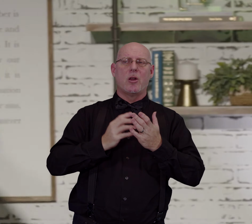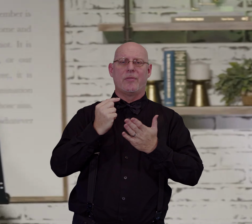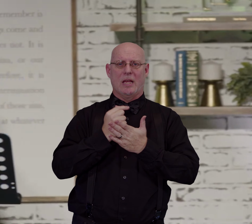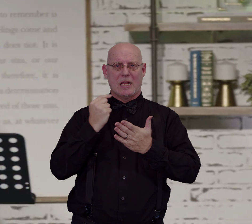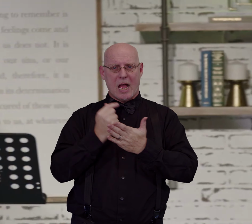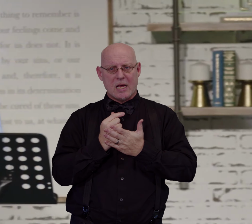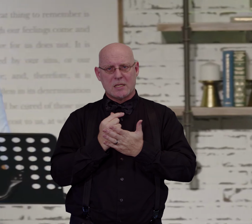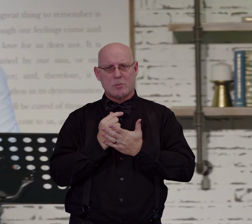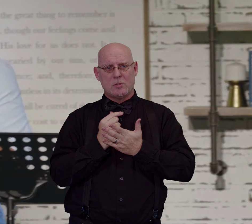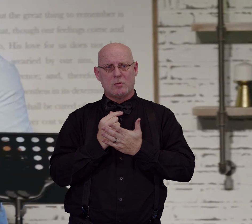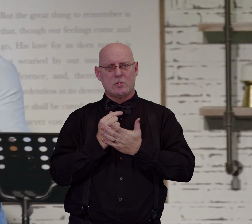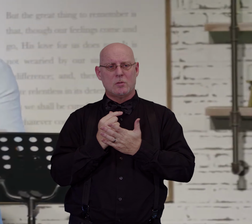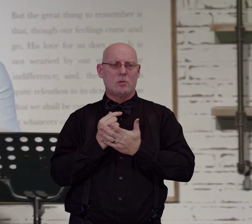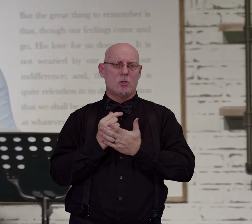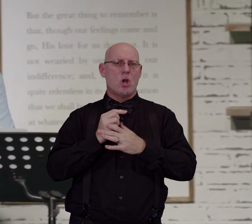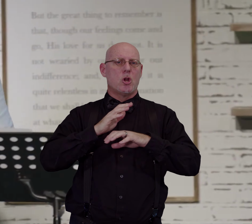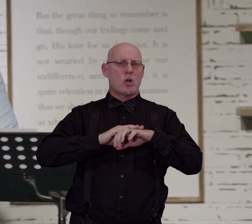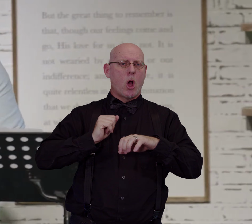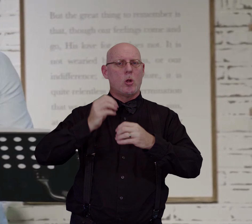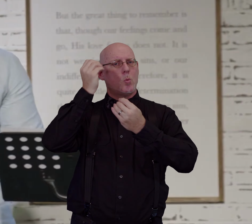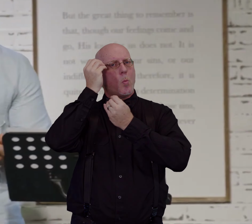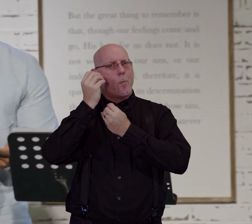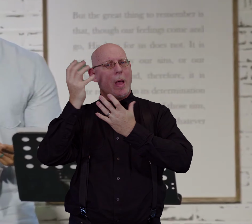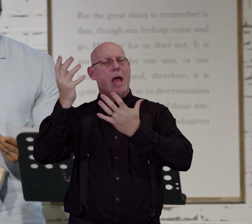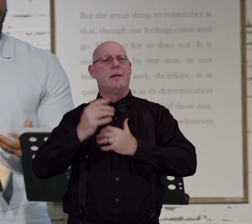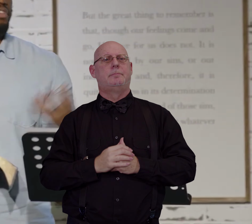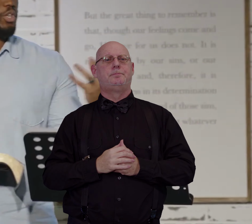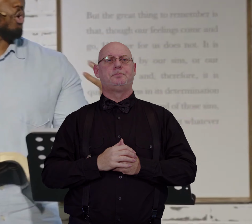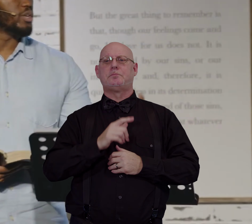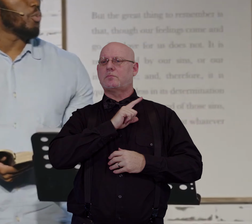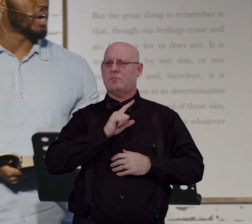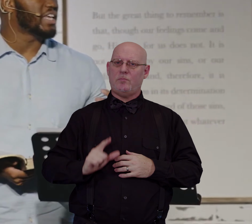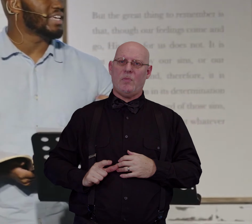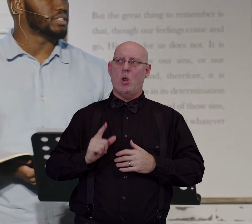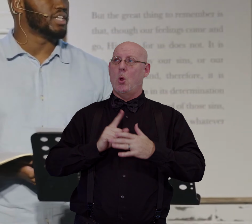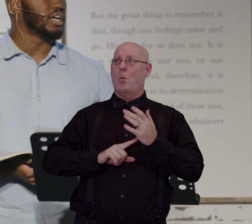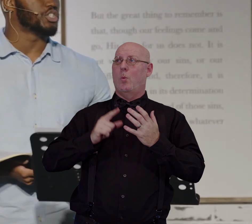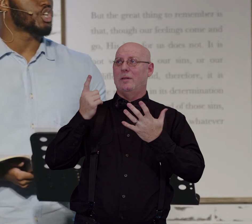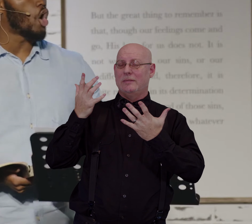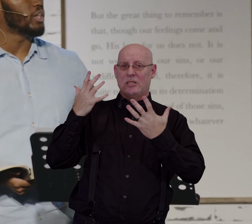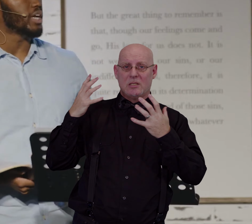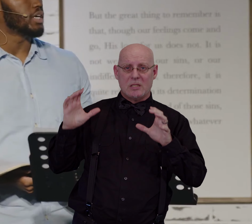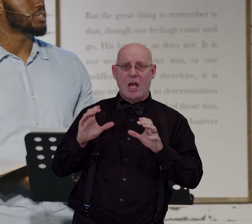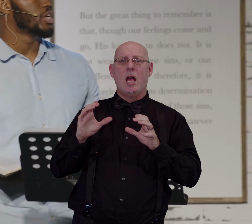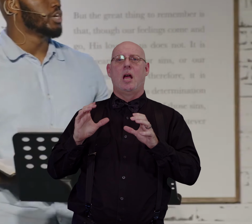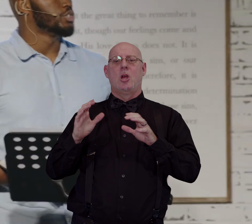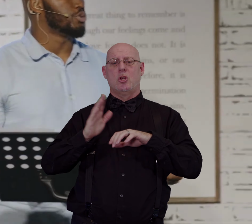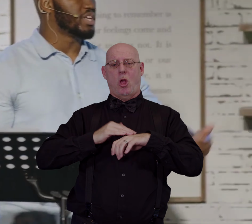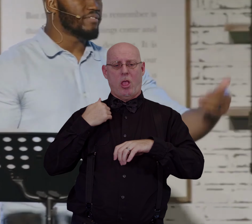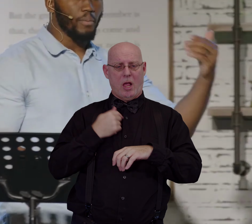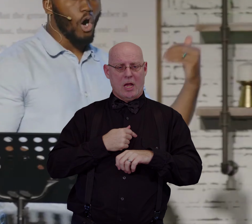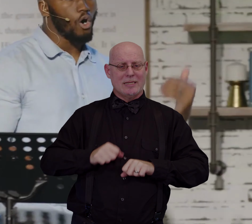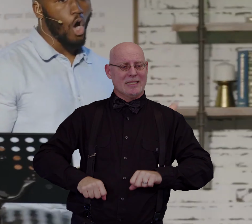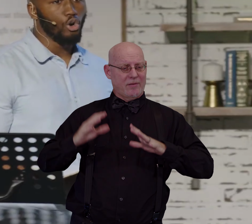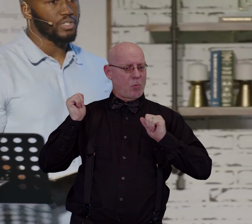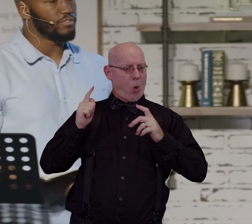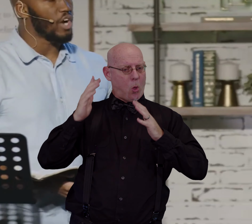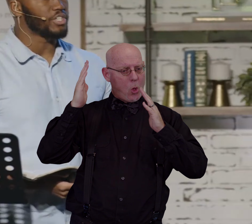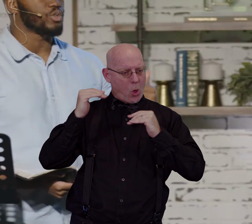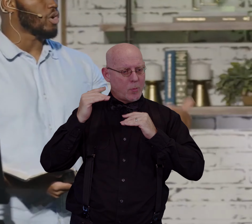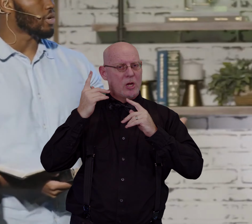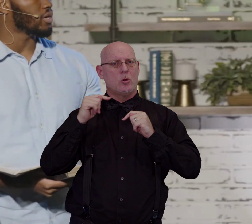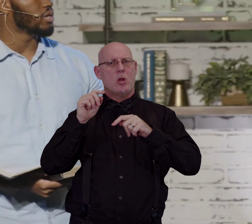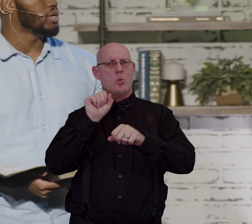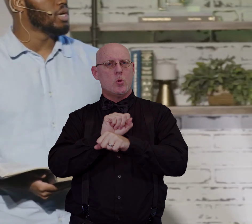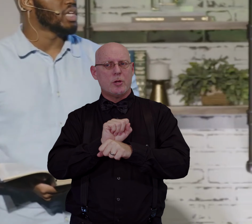of the gospel that it is a call to obey. That the Lord and what he has done is calling us to give up all hopes of